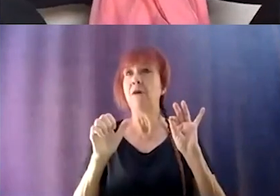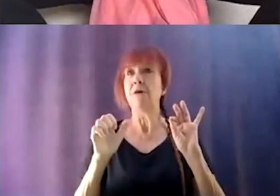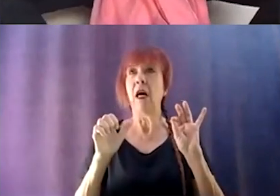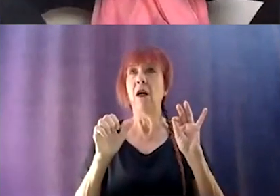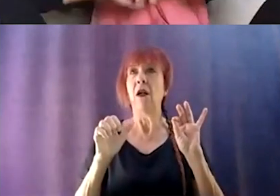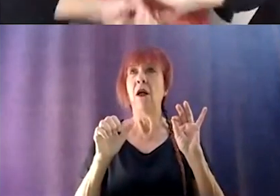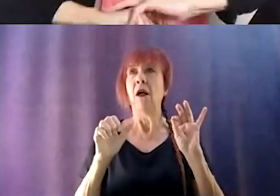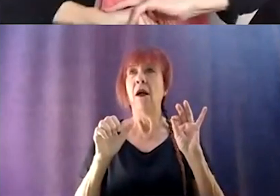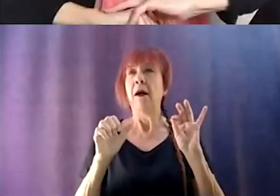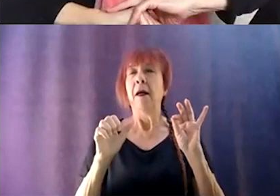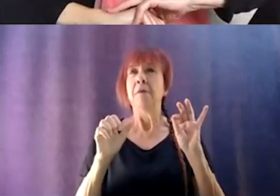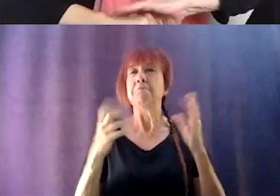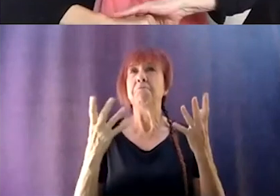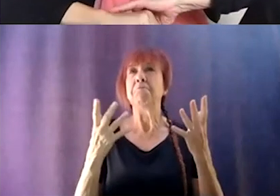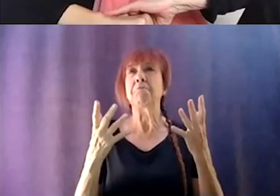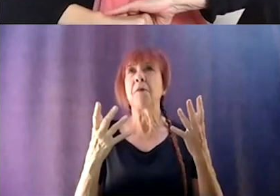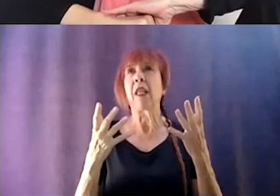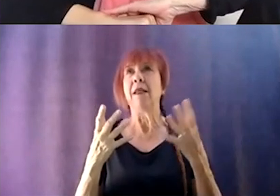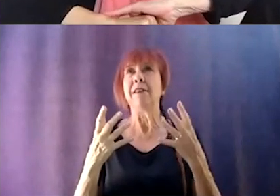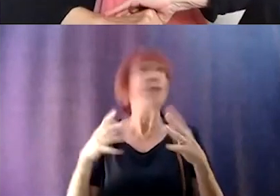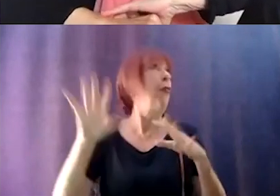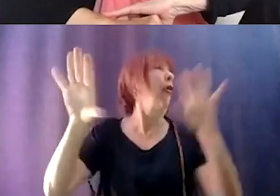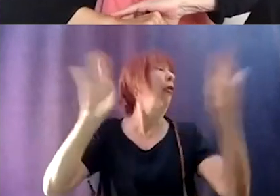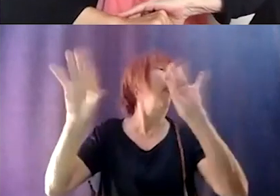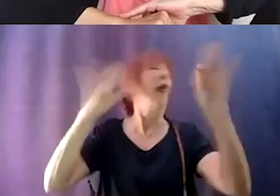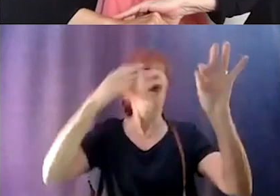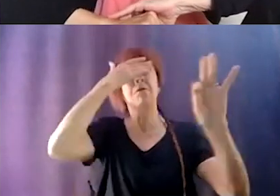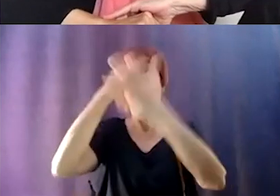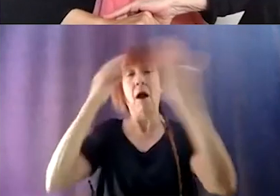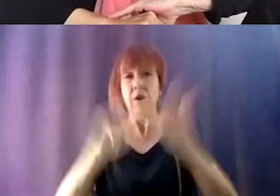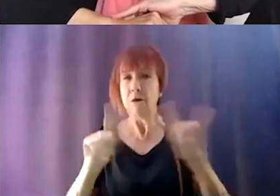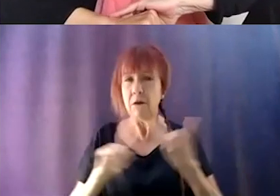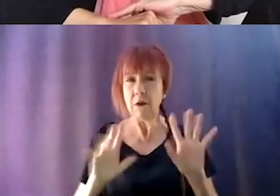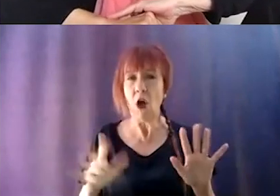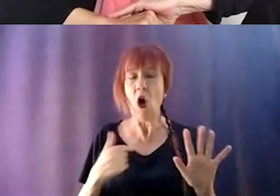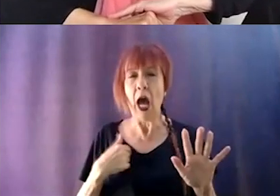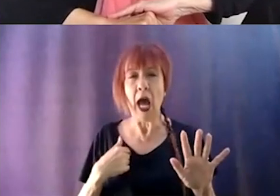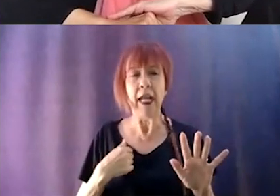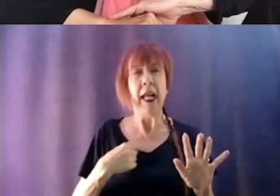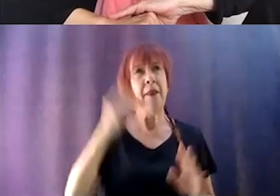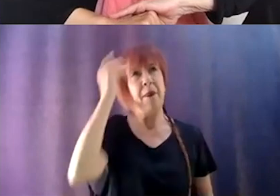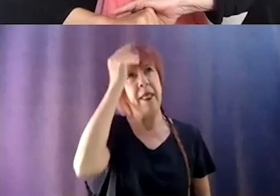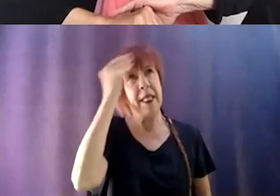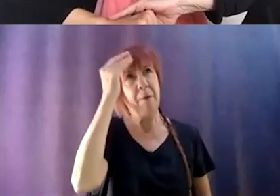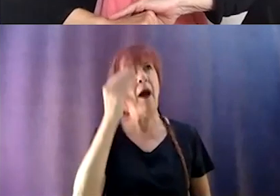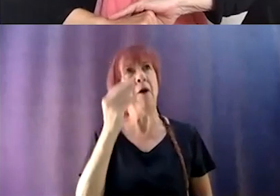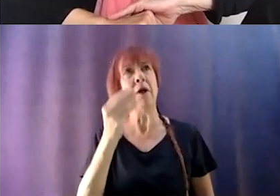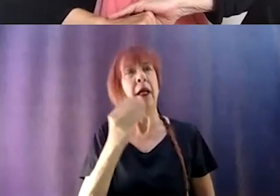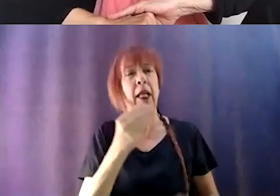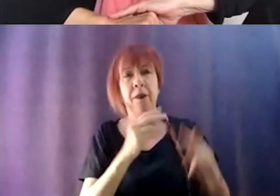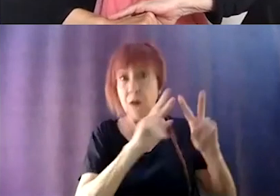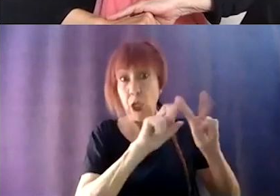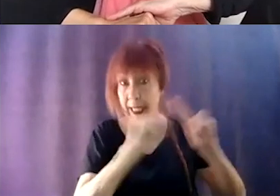what do you think about that? I did a lot of kind of tests in the story like that. What do you think about that issue? What do you think?